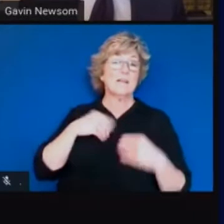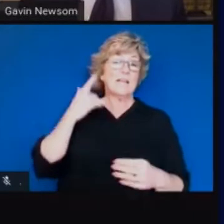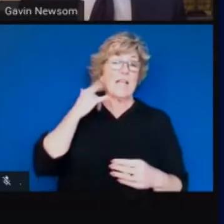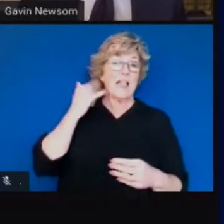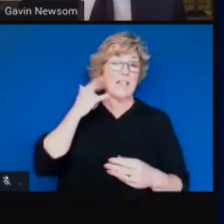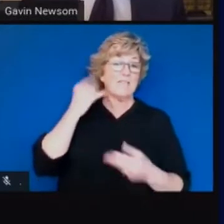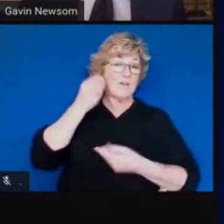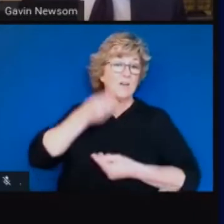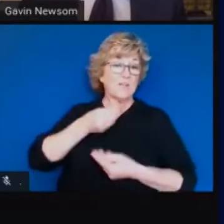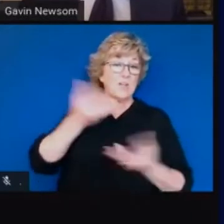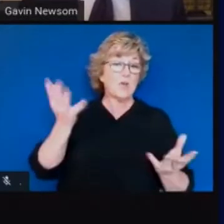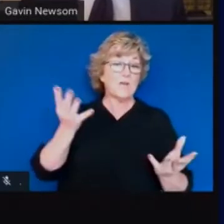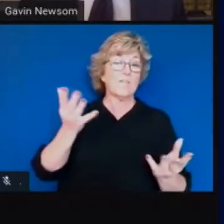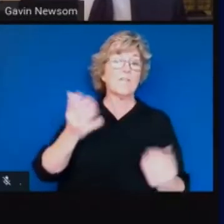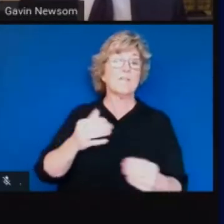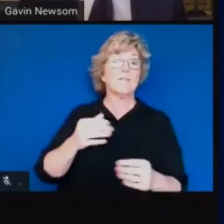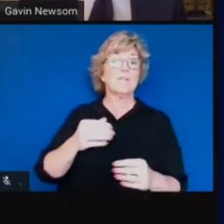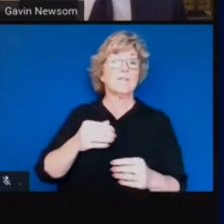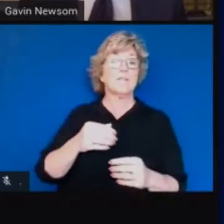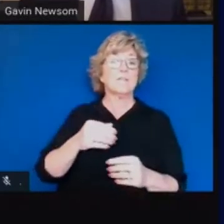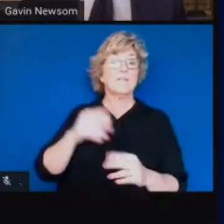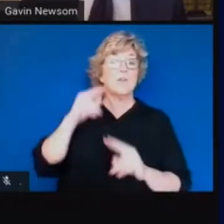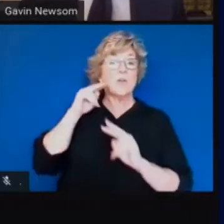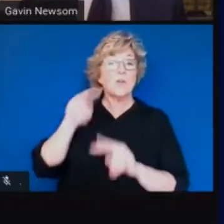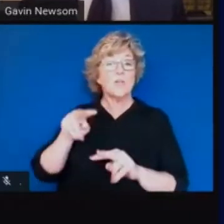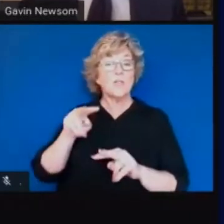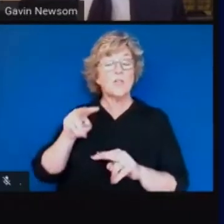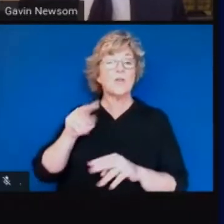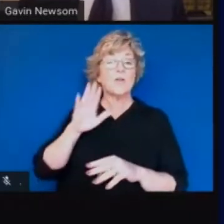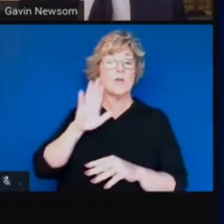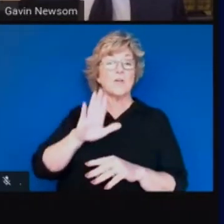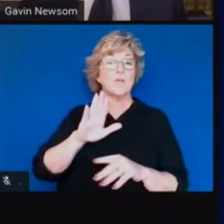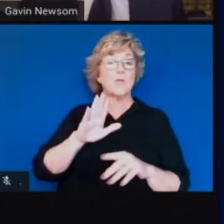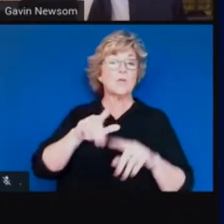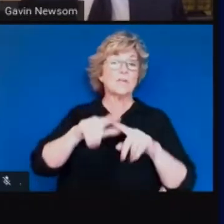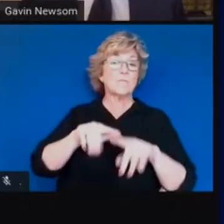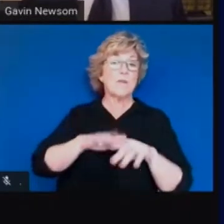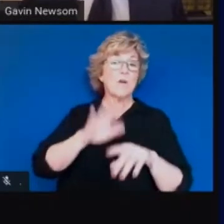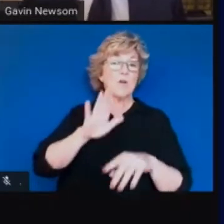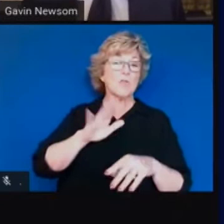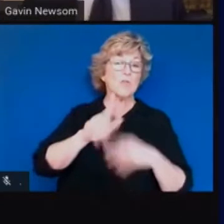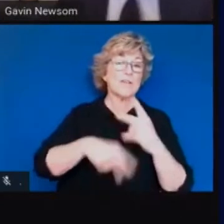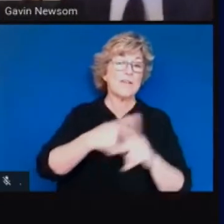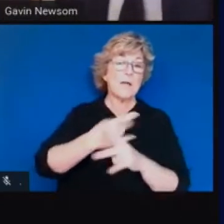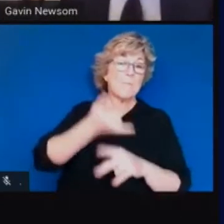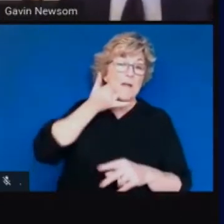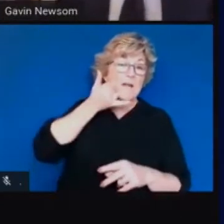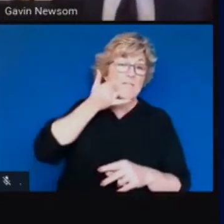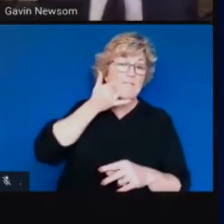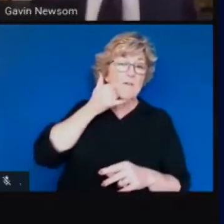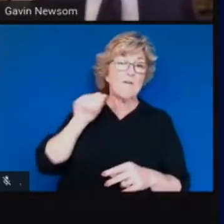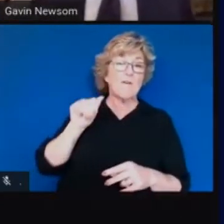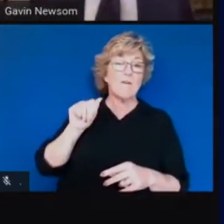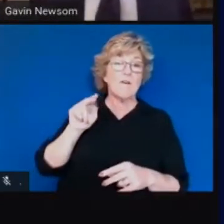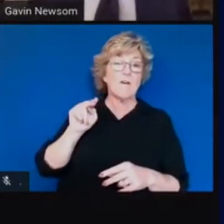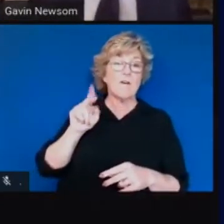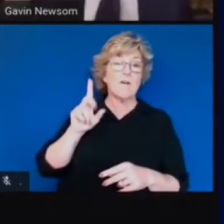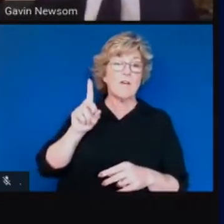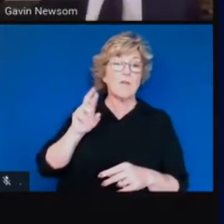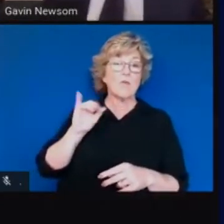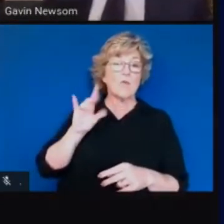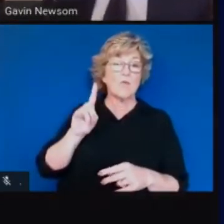Notify, go to Android and go to Google Play, and you can download the app. You can pull it down as